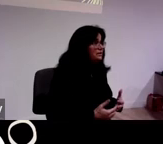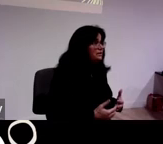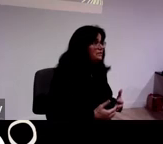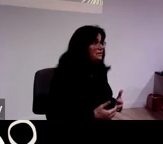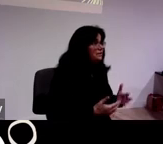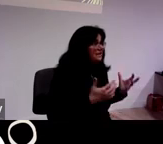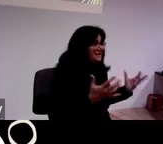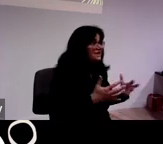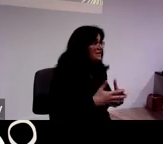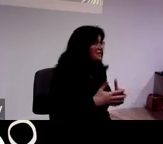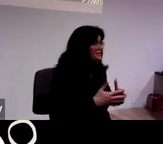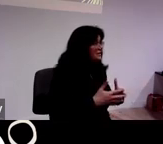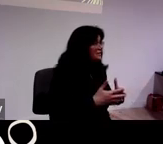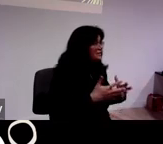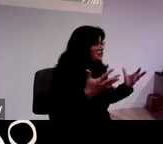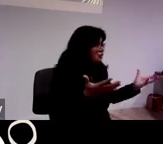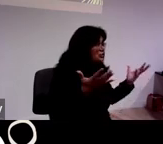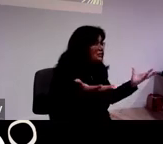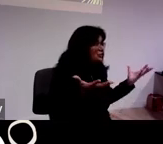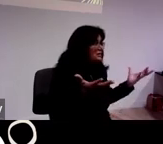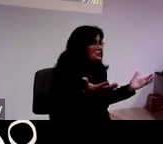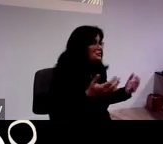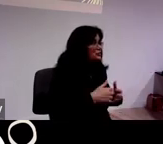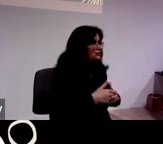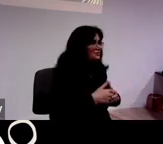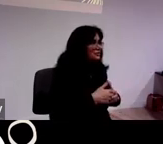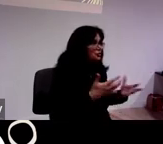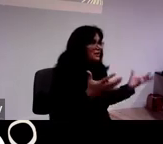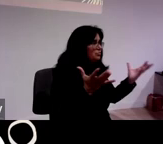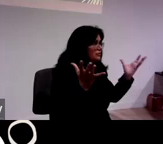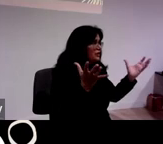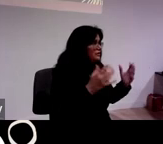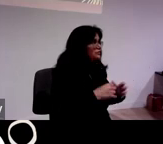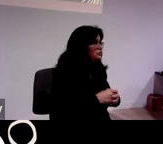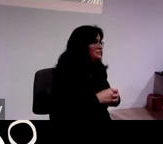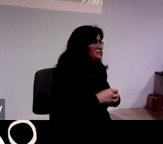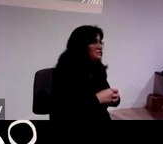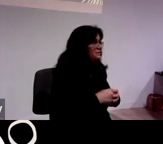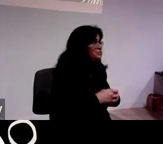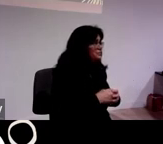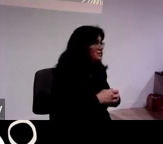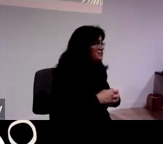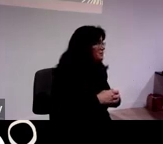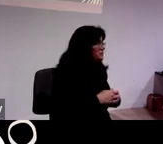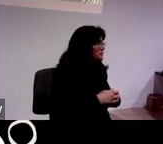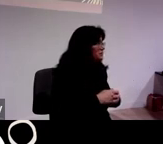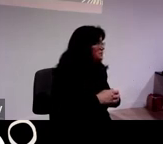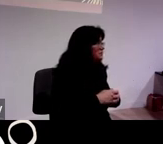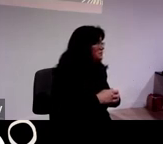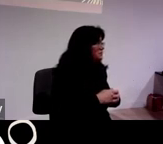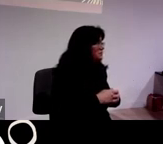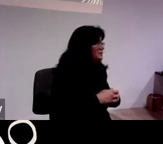family. And again, you are the ones who could amplify those voices and those perspectives.